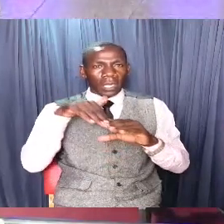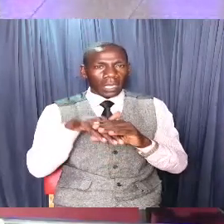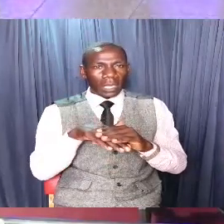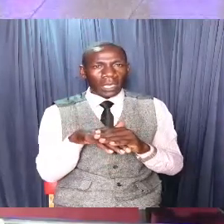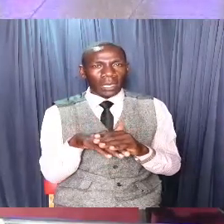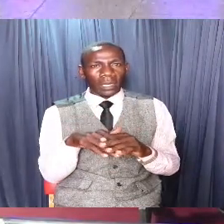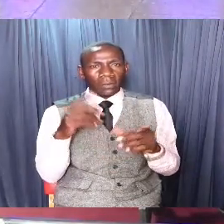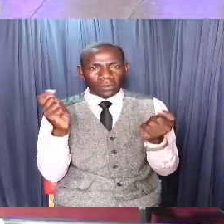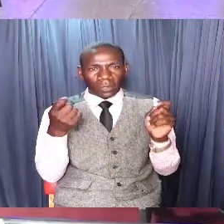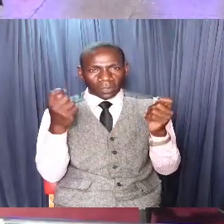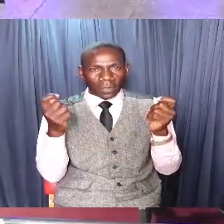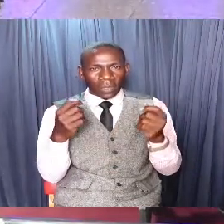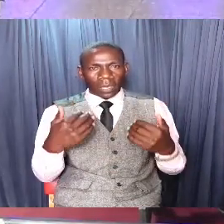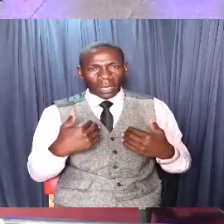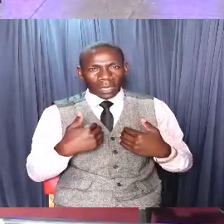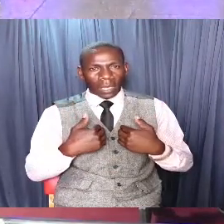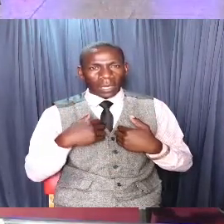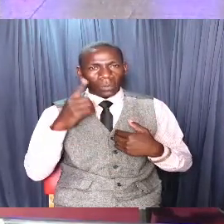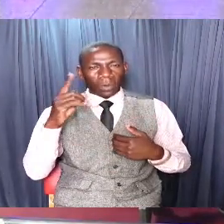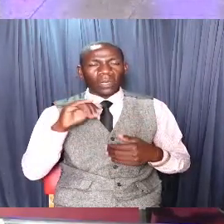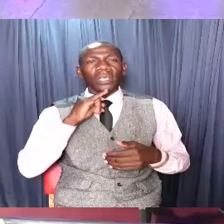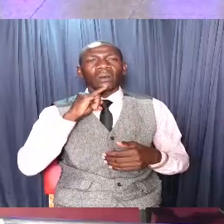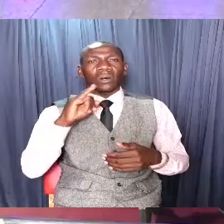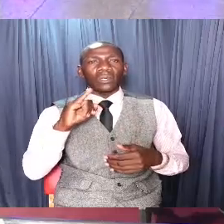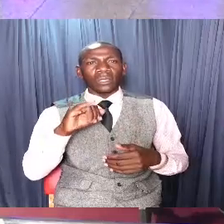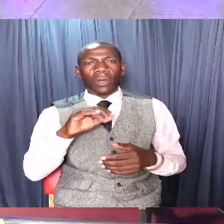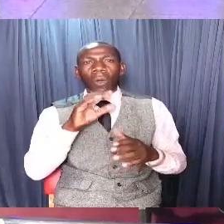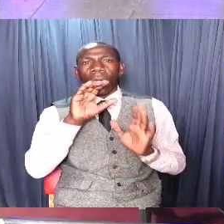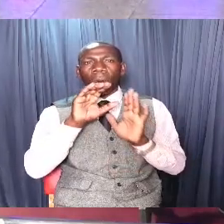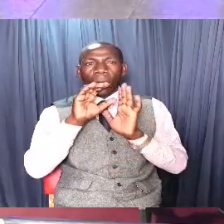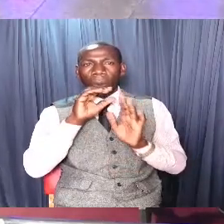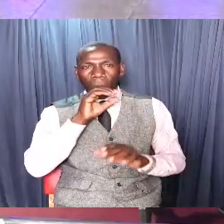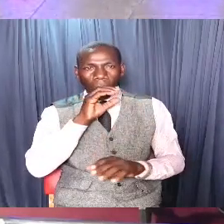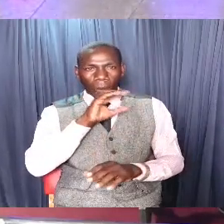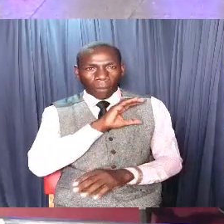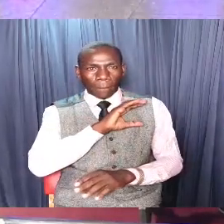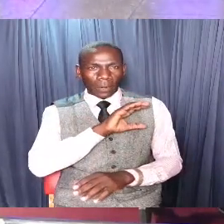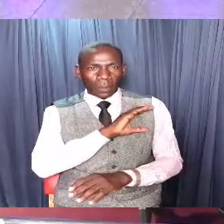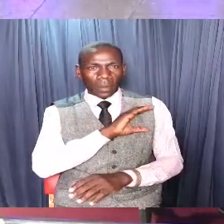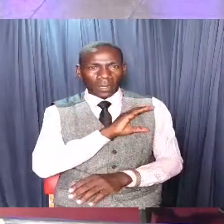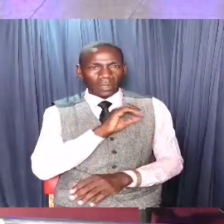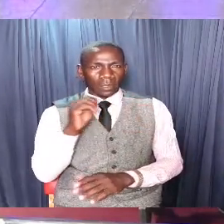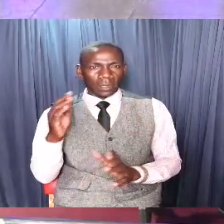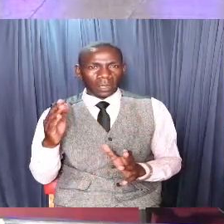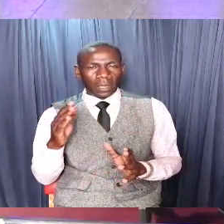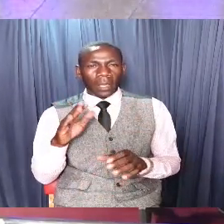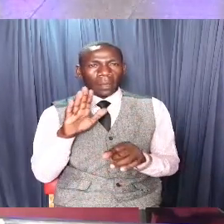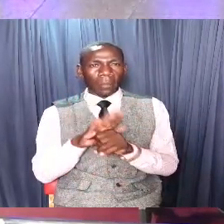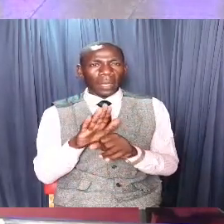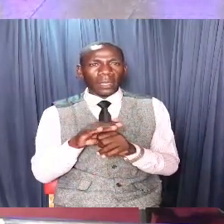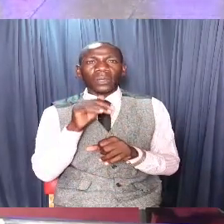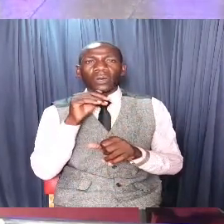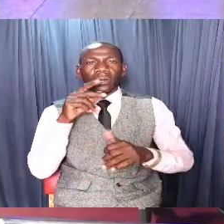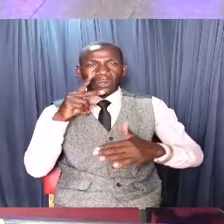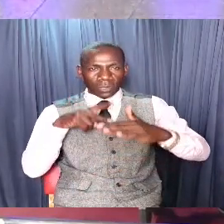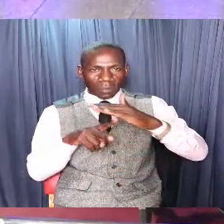waganga wake wale. And in his magicians. Kuna mmoja aliye jamadari. There was one was a commander. Ambaye yeye ndiye mwisho. Who was the end and the conclusion. Na wengine wote watabiri paka